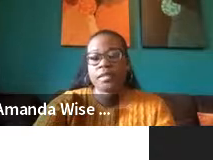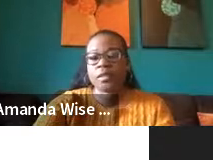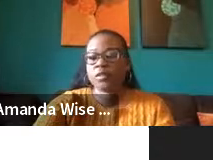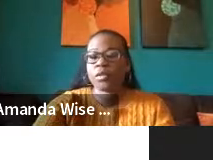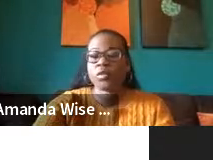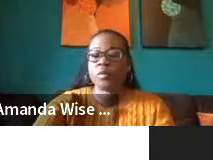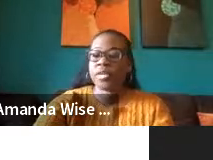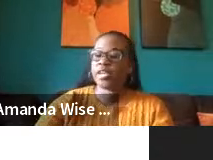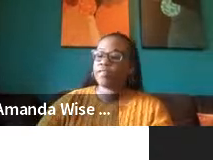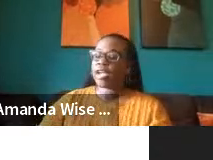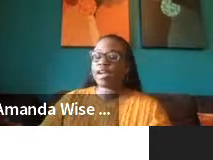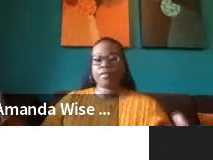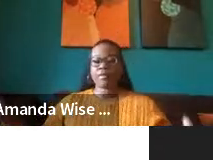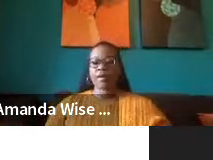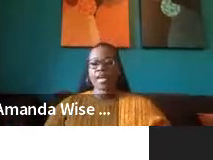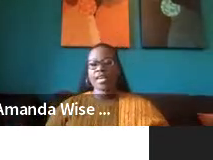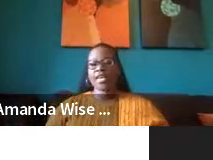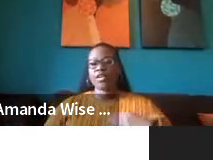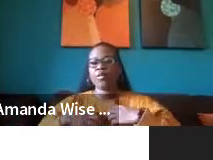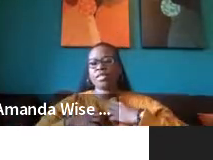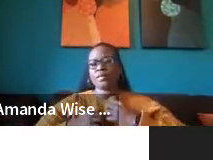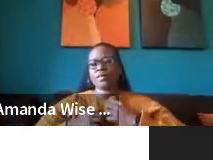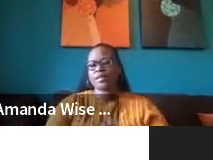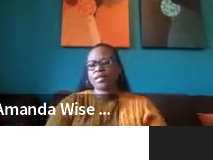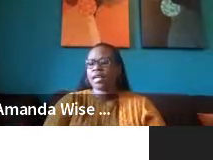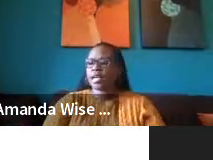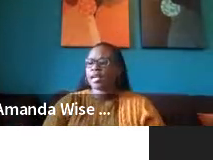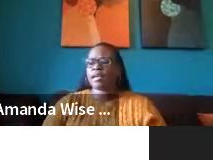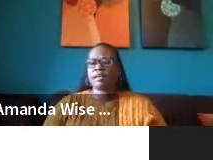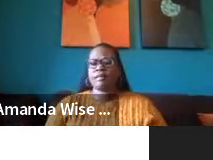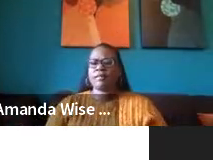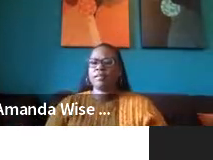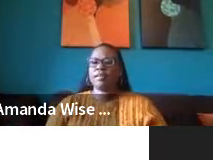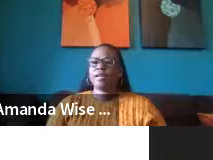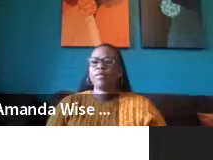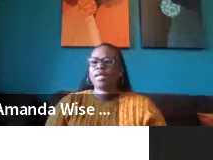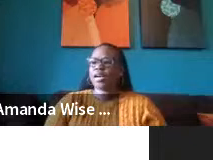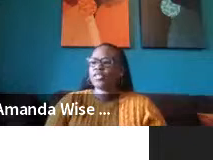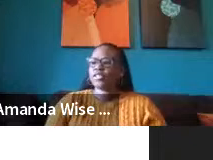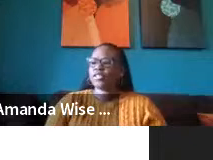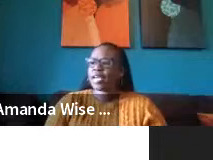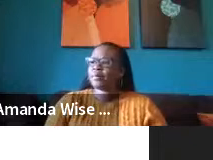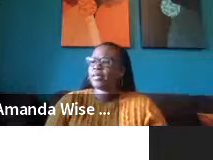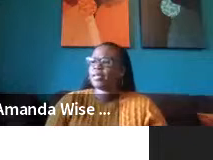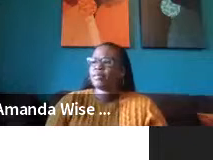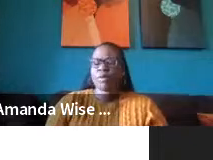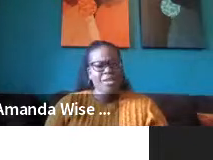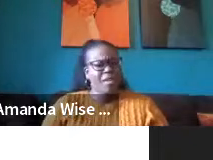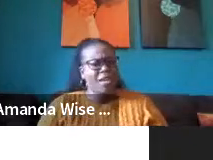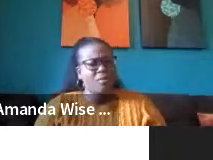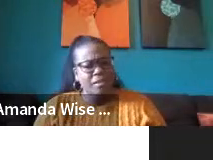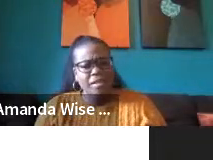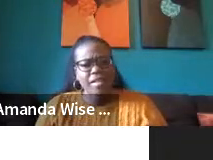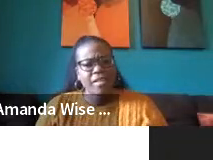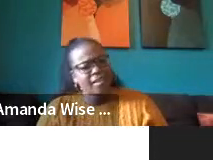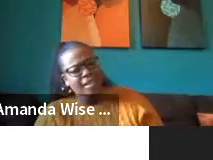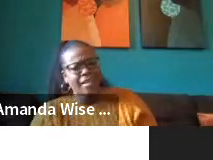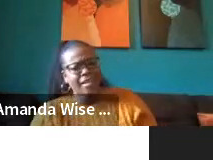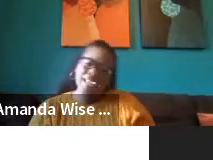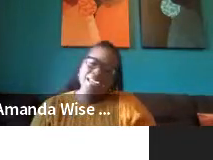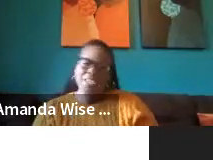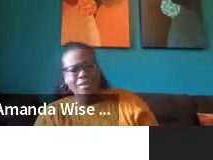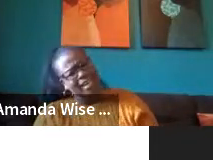photos, because those photos will be here forever, right? And you don't want somebody to say, hey, well, I heard you're great, but why are you kind of